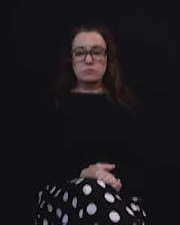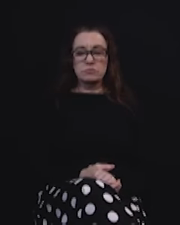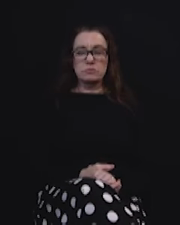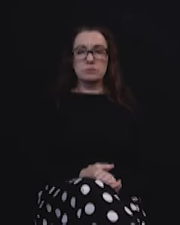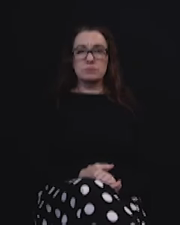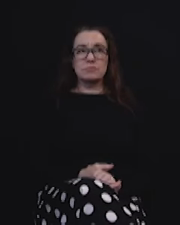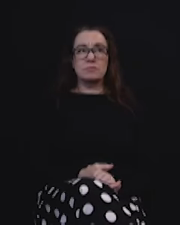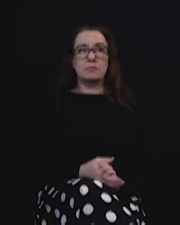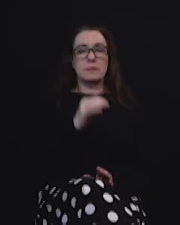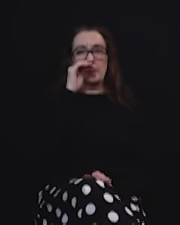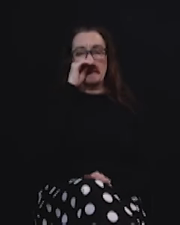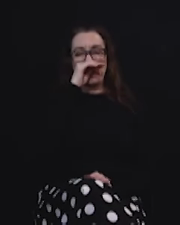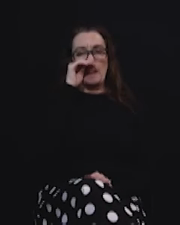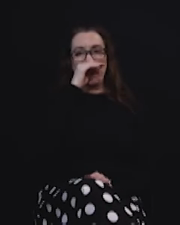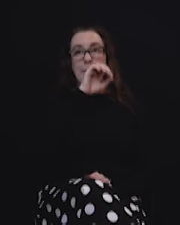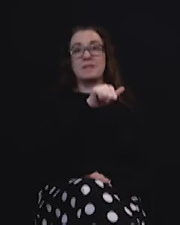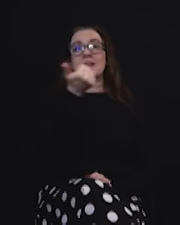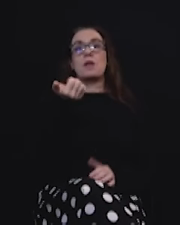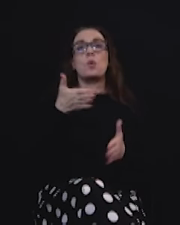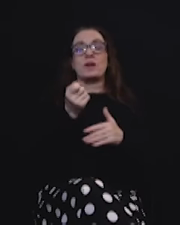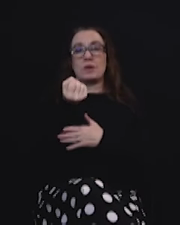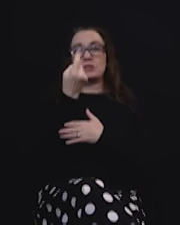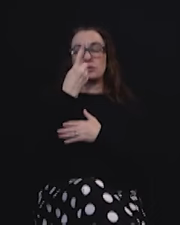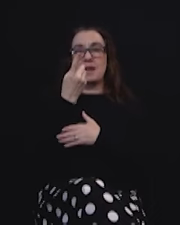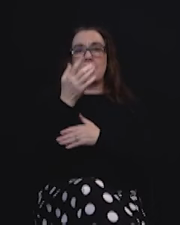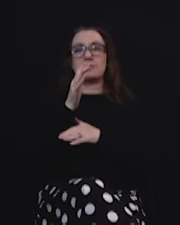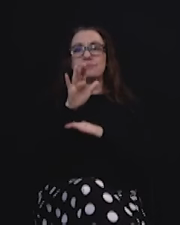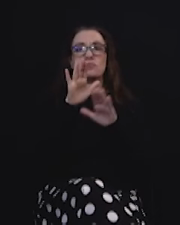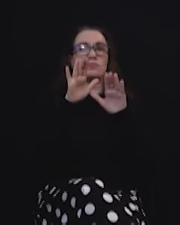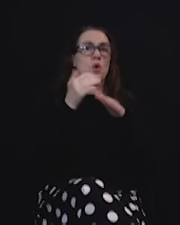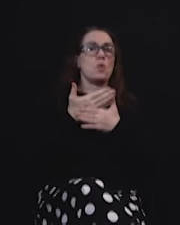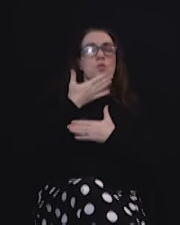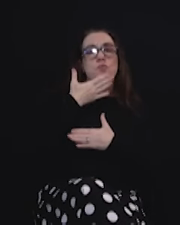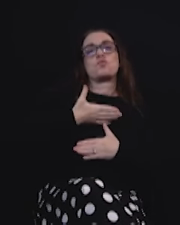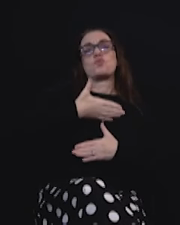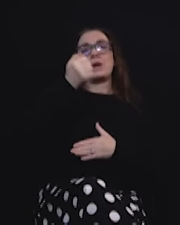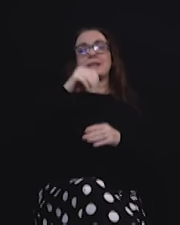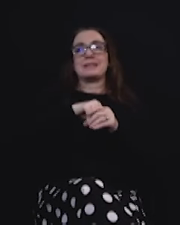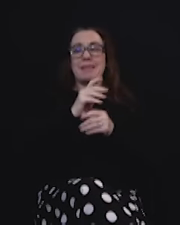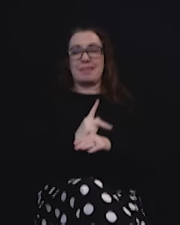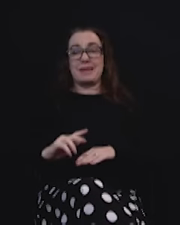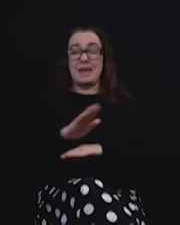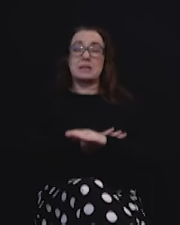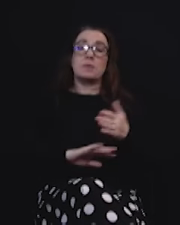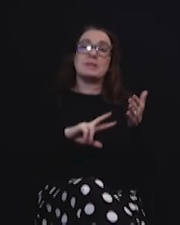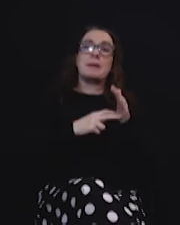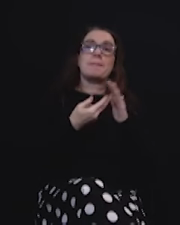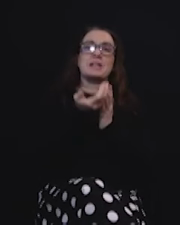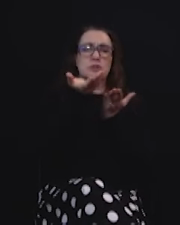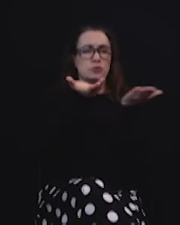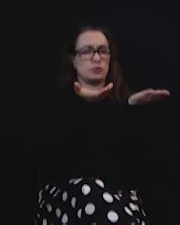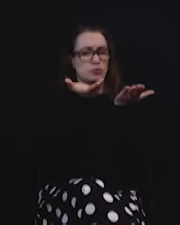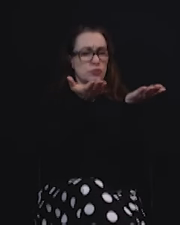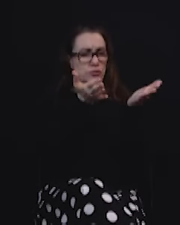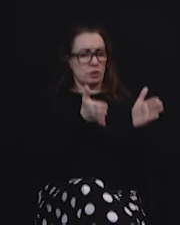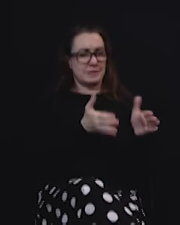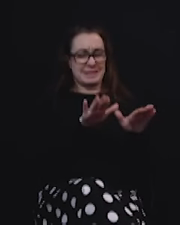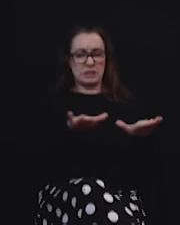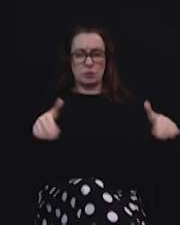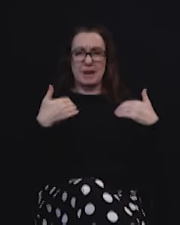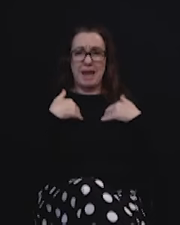That's another way to understand greatness in the kingdom. So, here's the thing. What did servants and children have